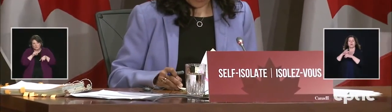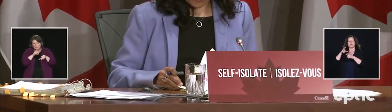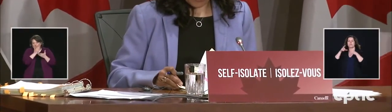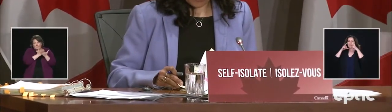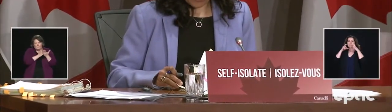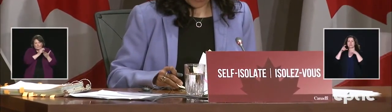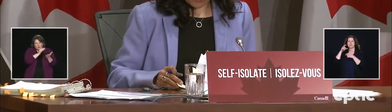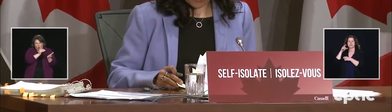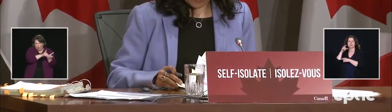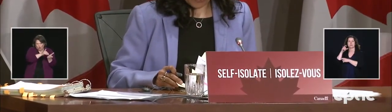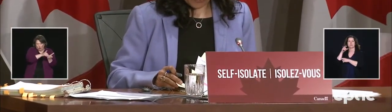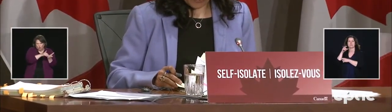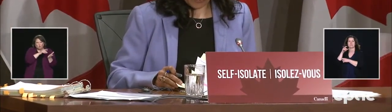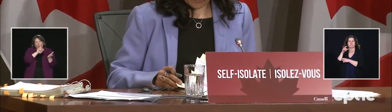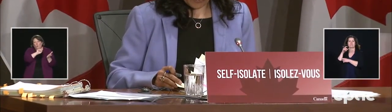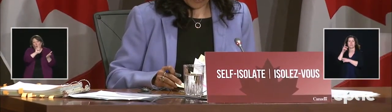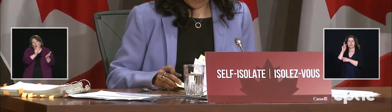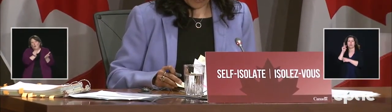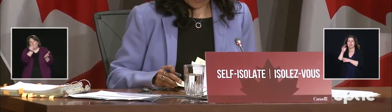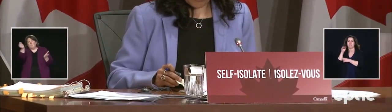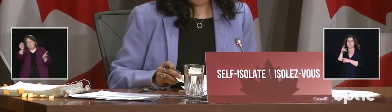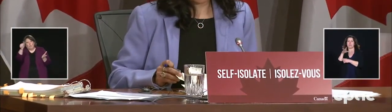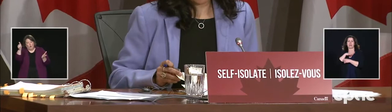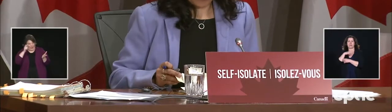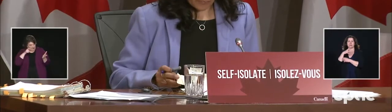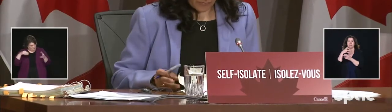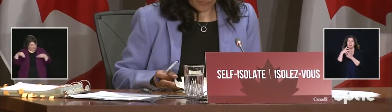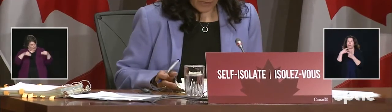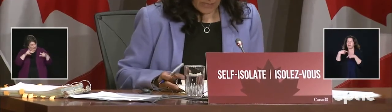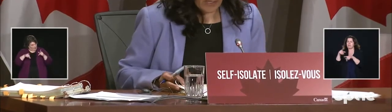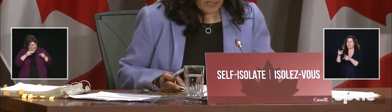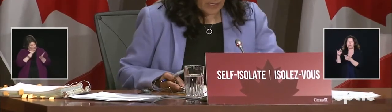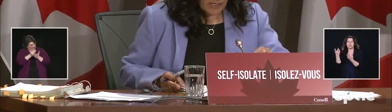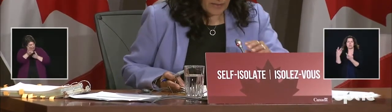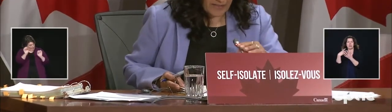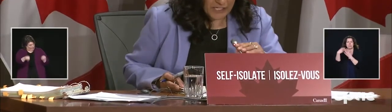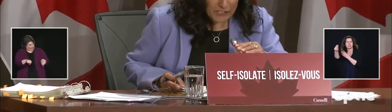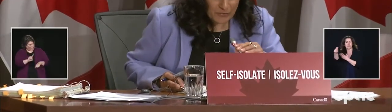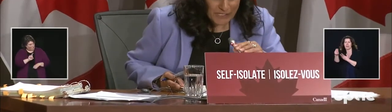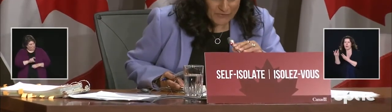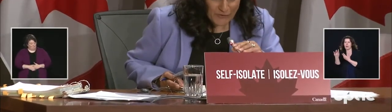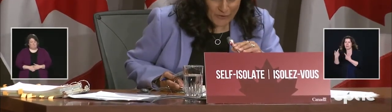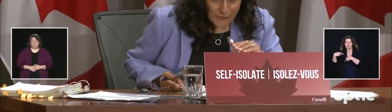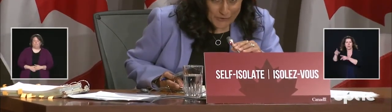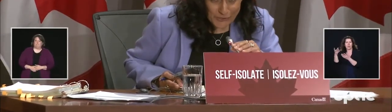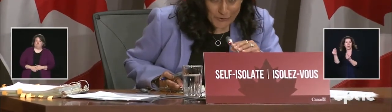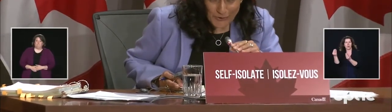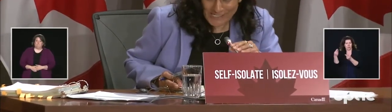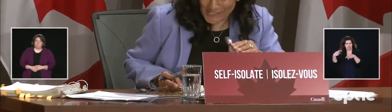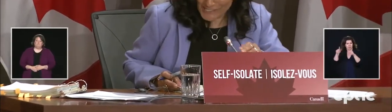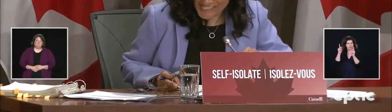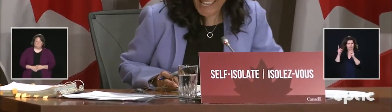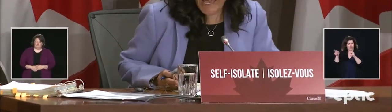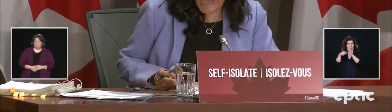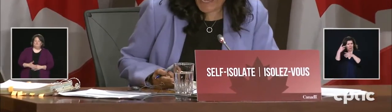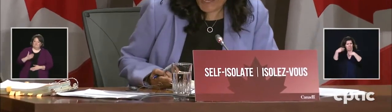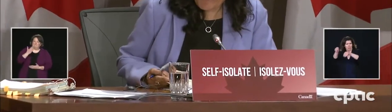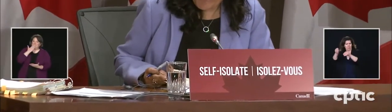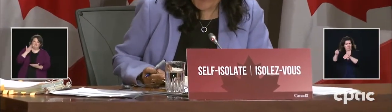are you allowing the resale of them to the public? Thank you so much for those two